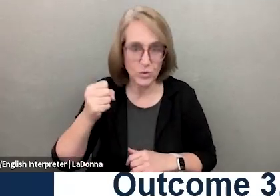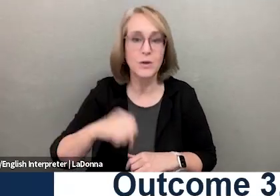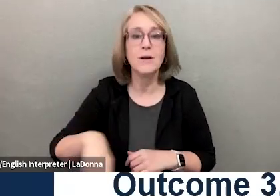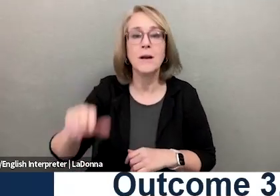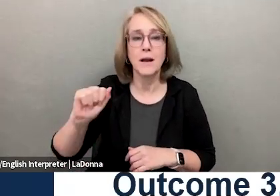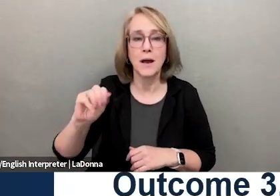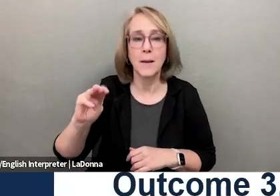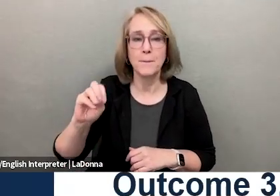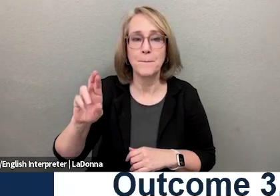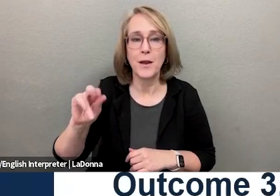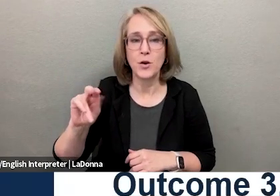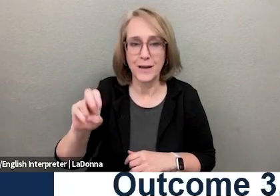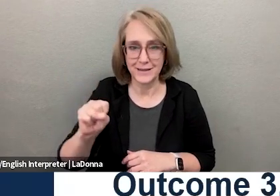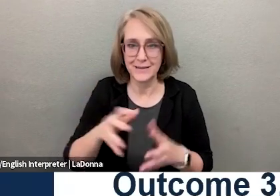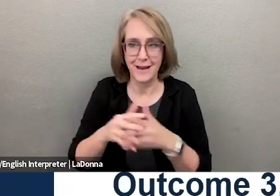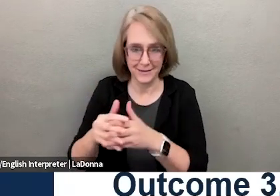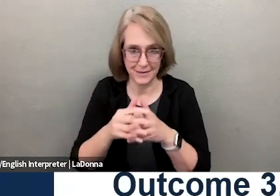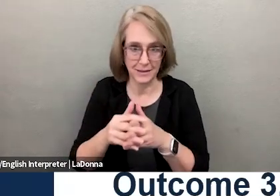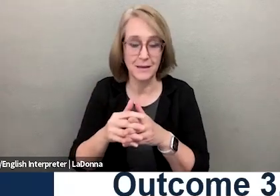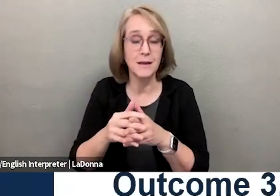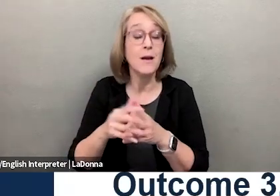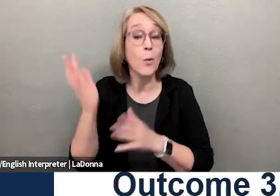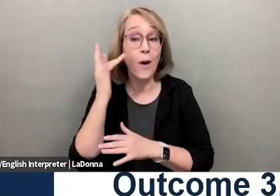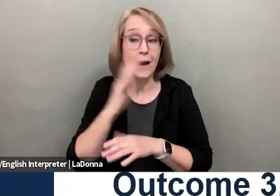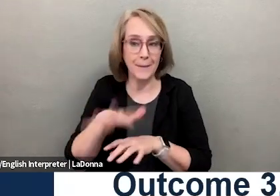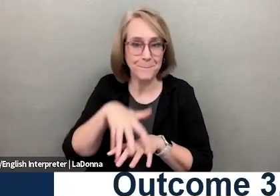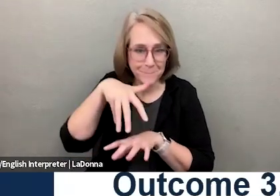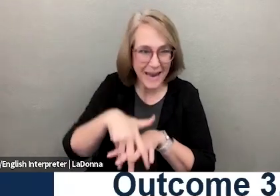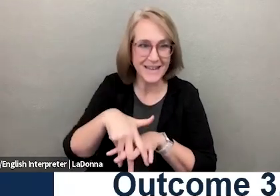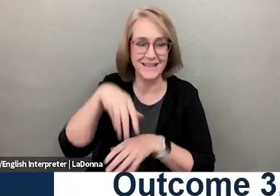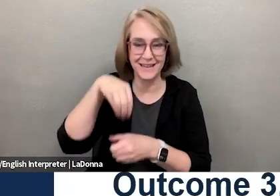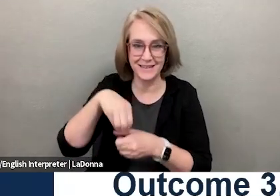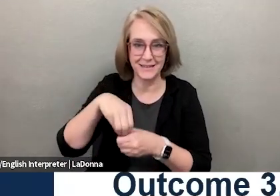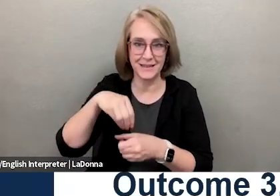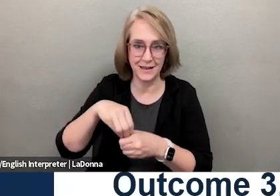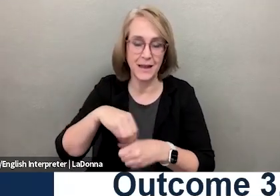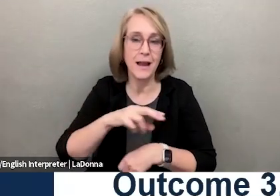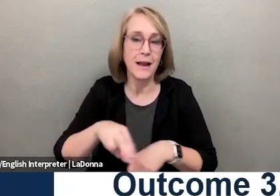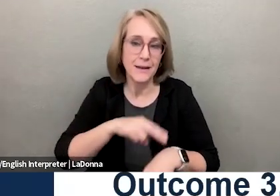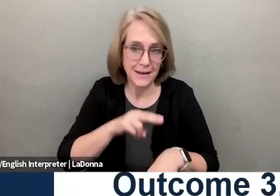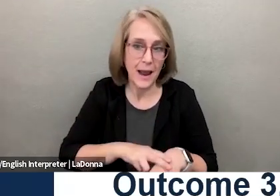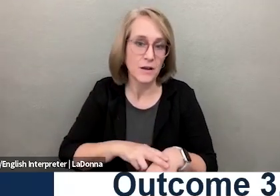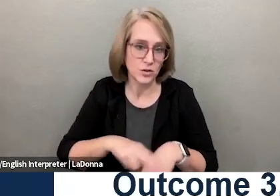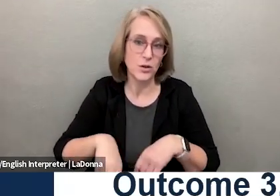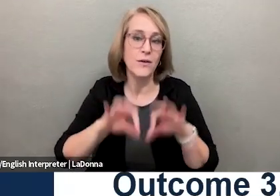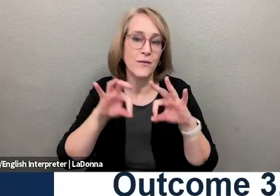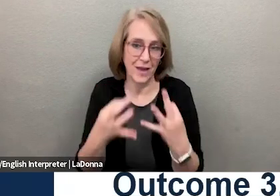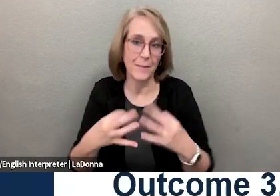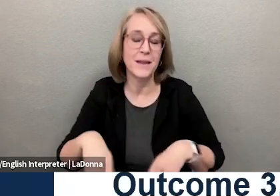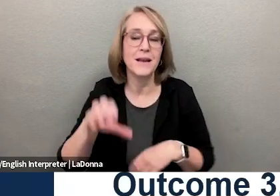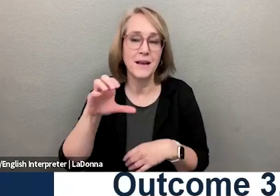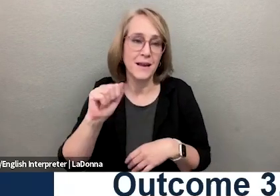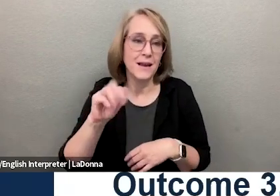Older Americans Act, the National Family Caregiver Support Program, which was added to the Act in 2000, is really